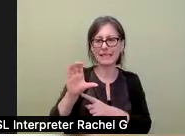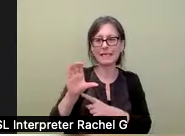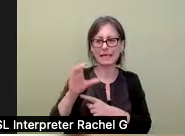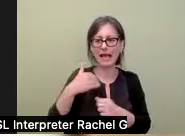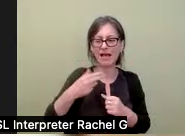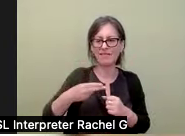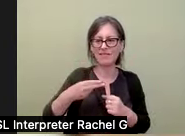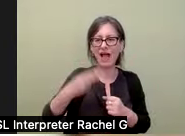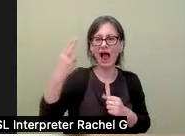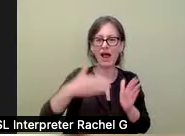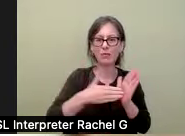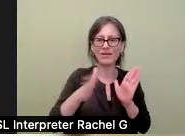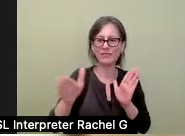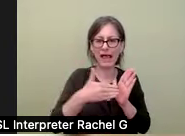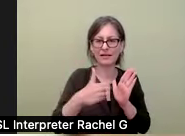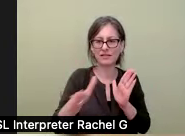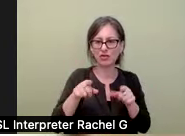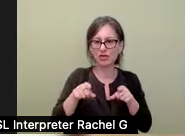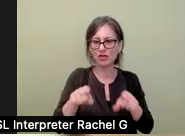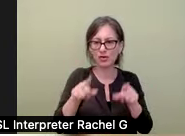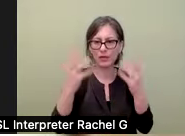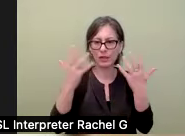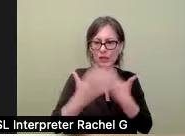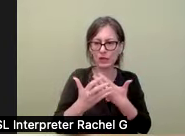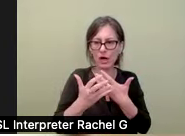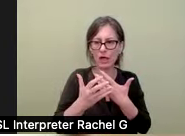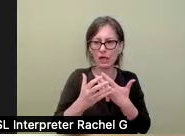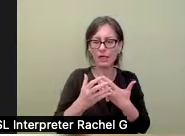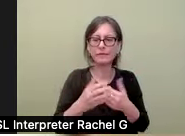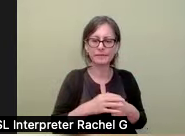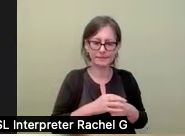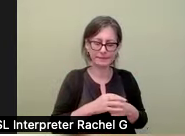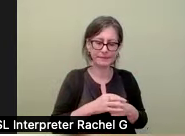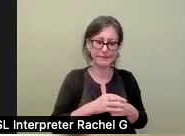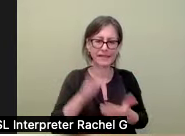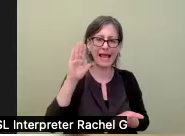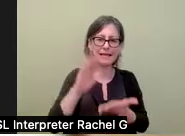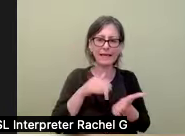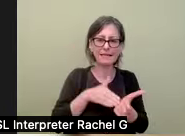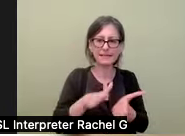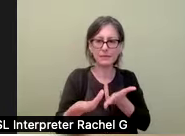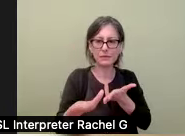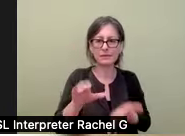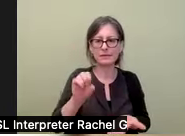high reflectivity and darkness, and they're also anti-skid. Next slide, please.